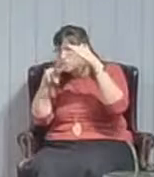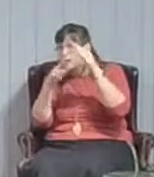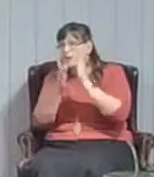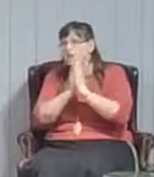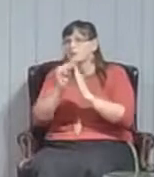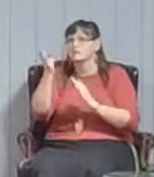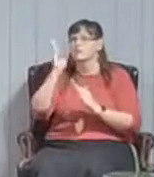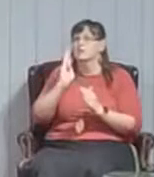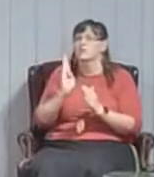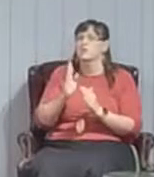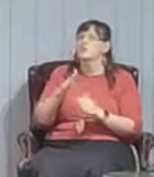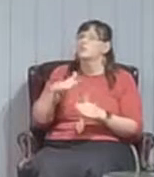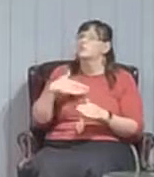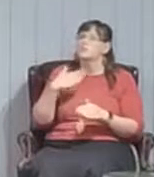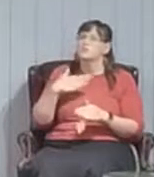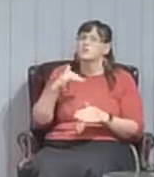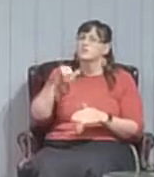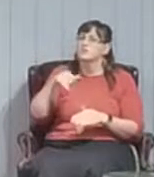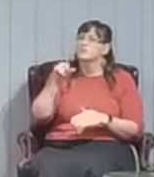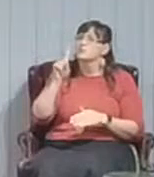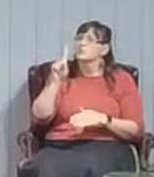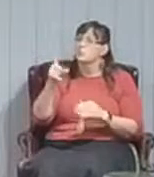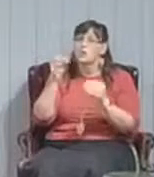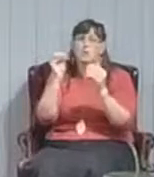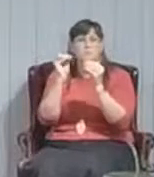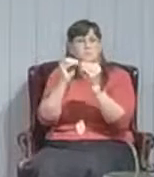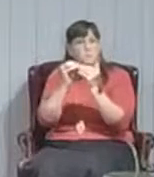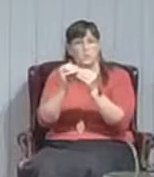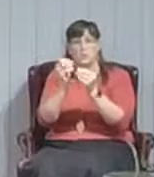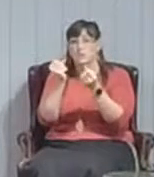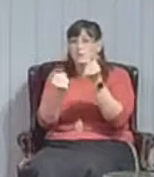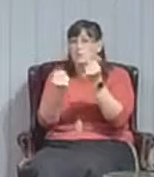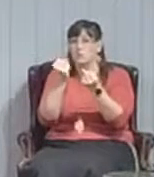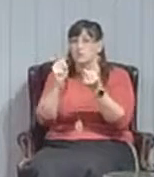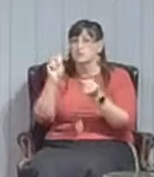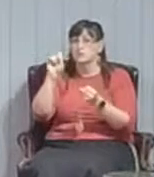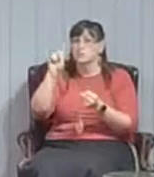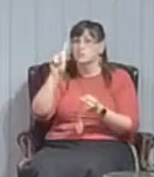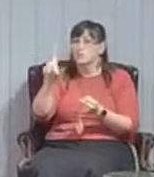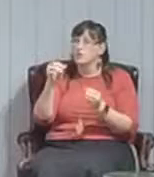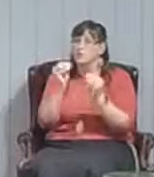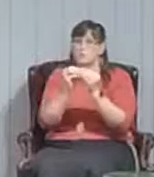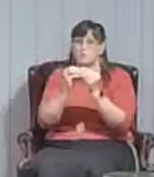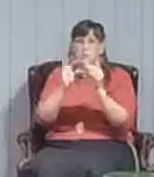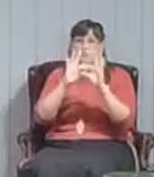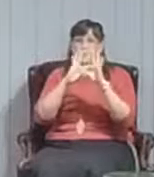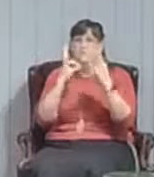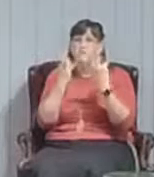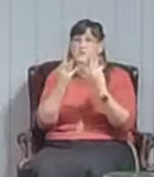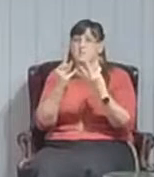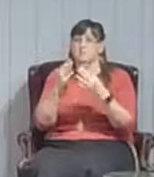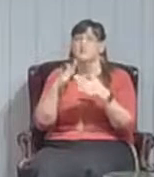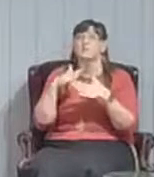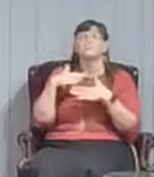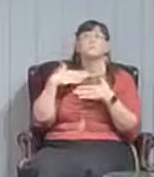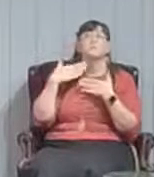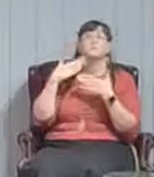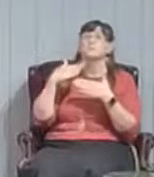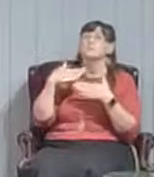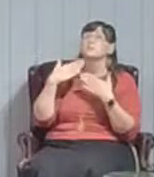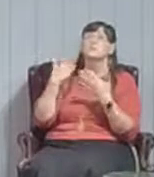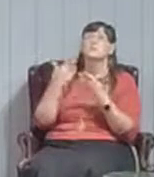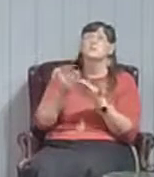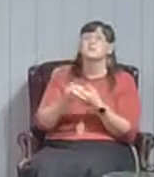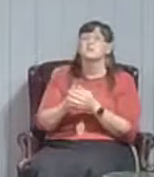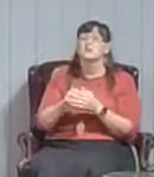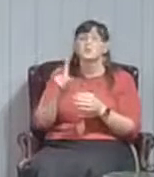please, just one more car, just one more family. Let me have just one more